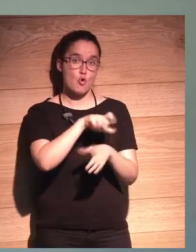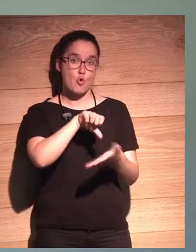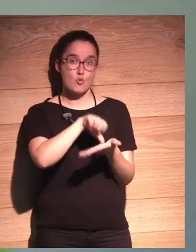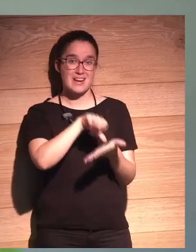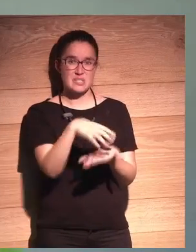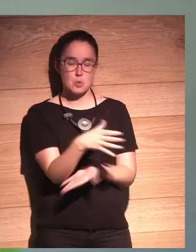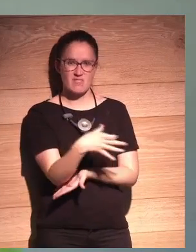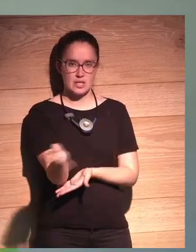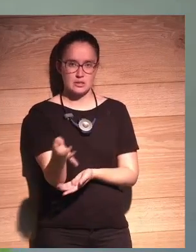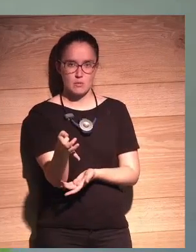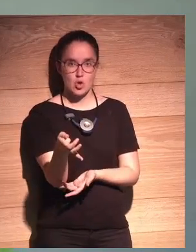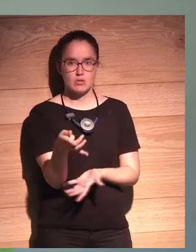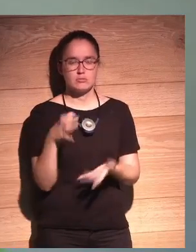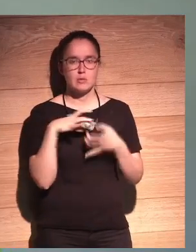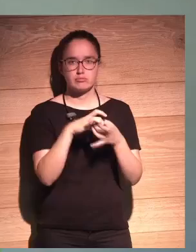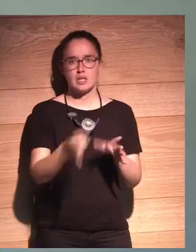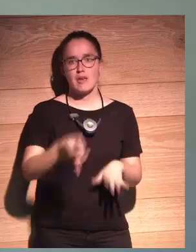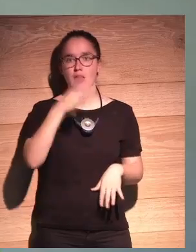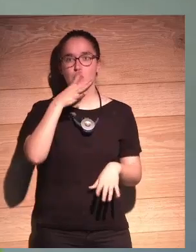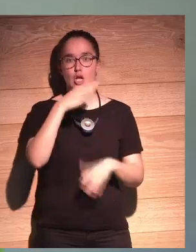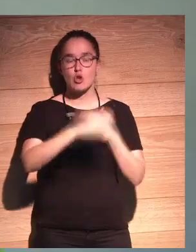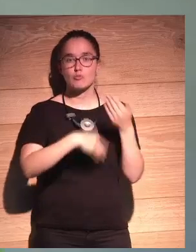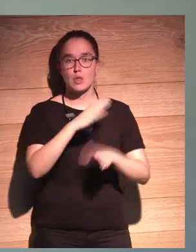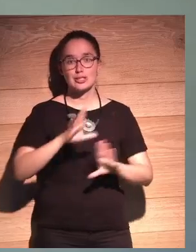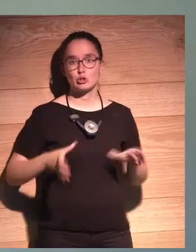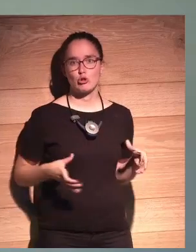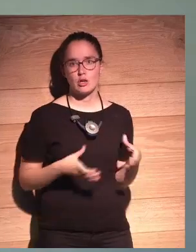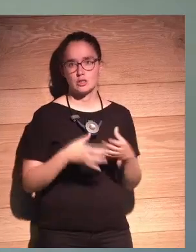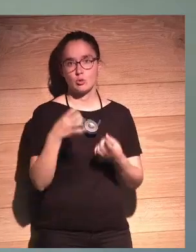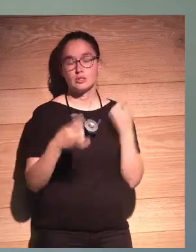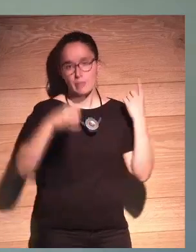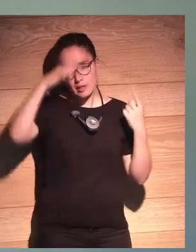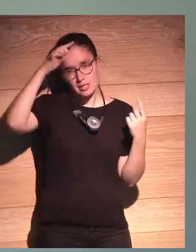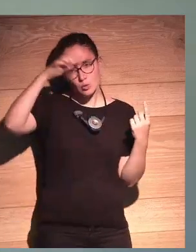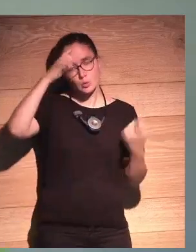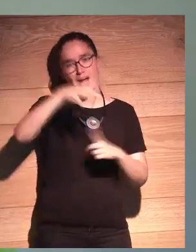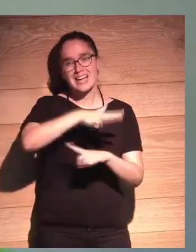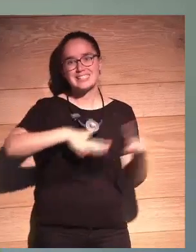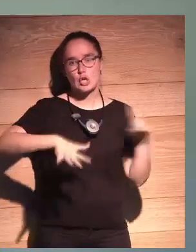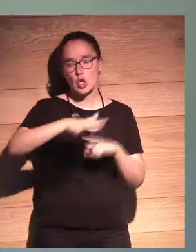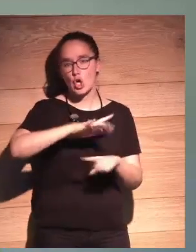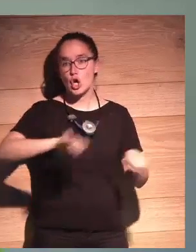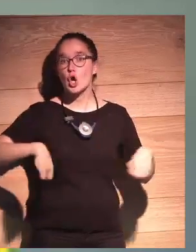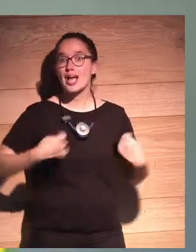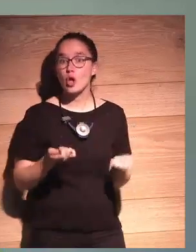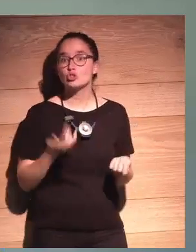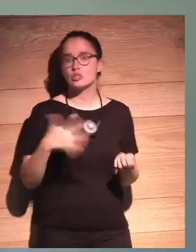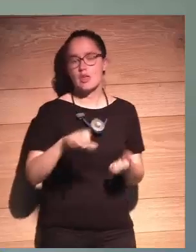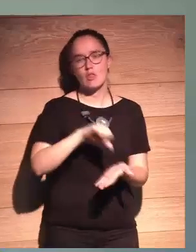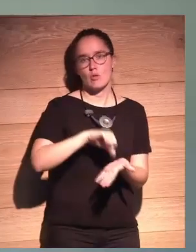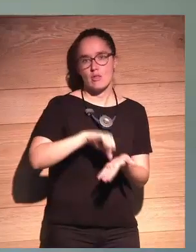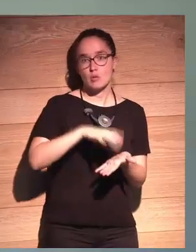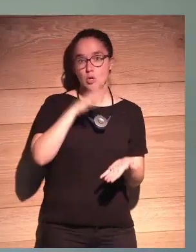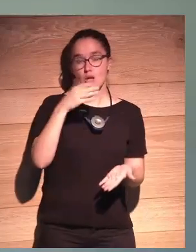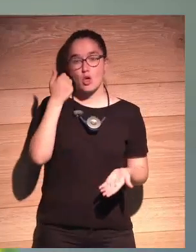that we call effective urbanism, that has to do with this idea of why collective processes, cultural, ecological processes take place